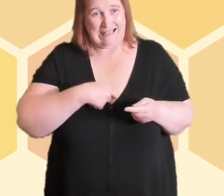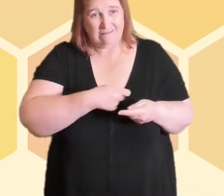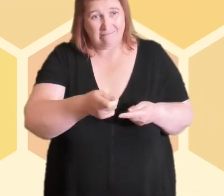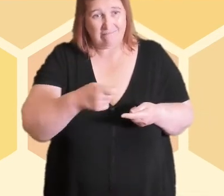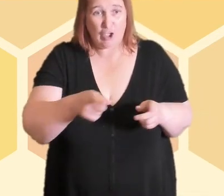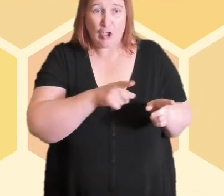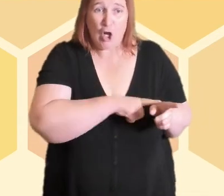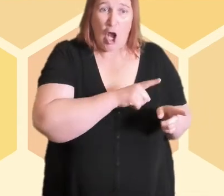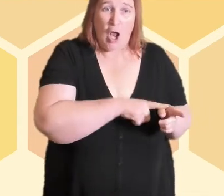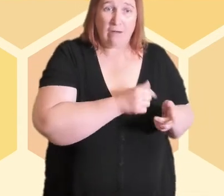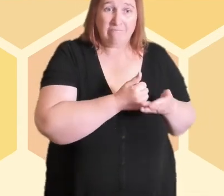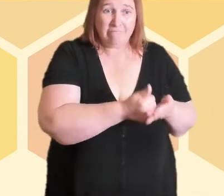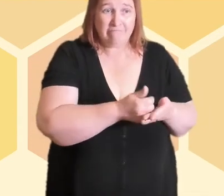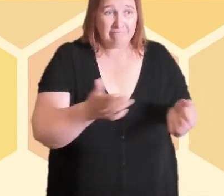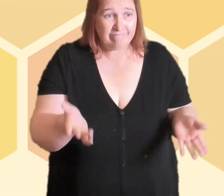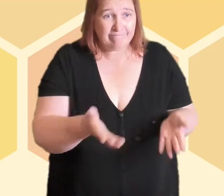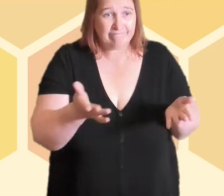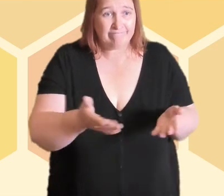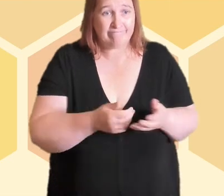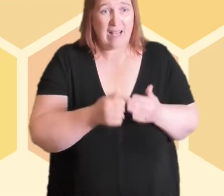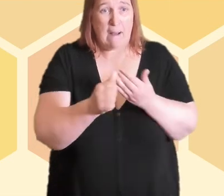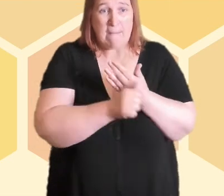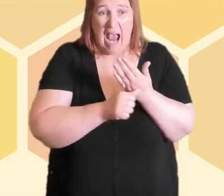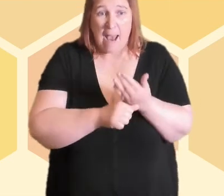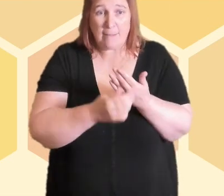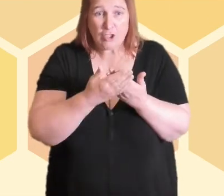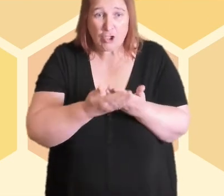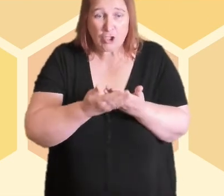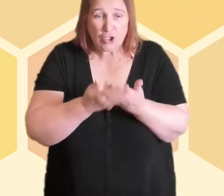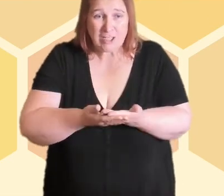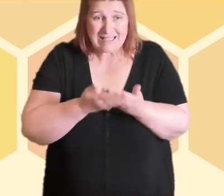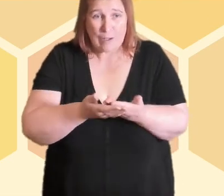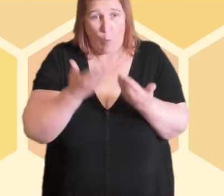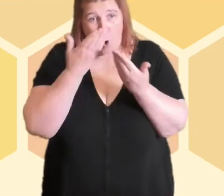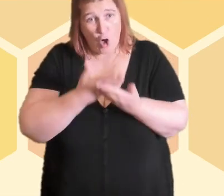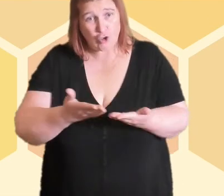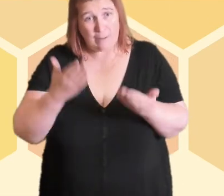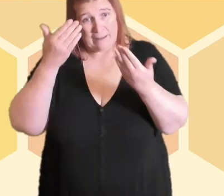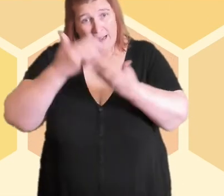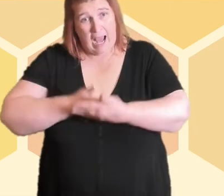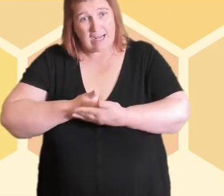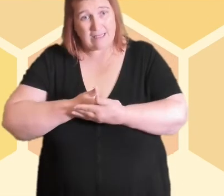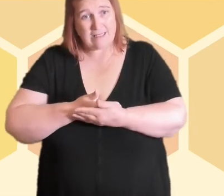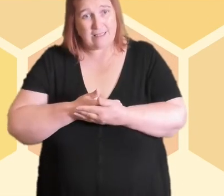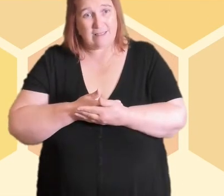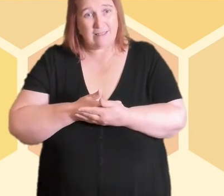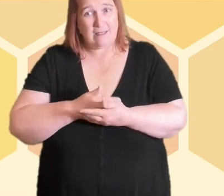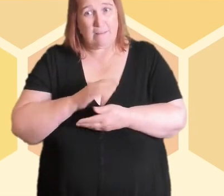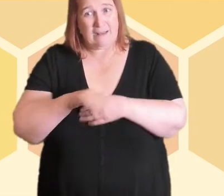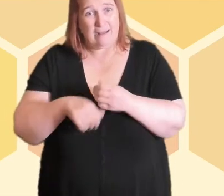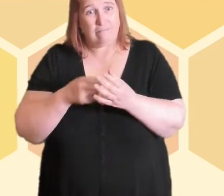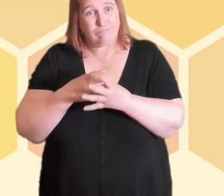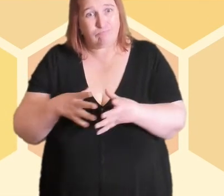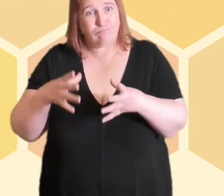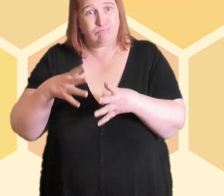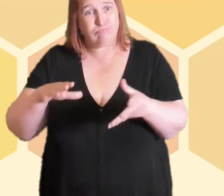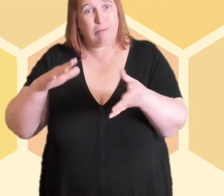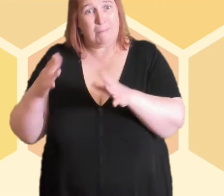adults groups with socials, Bible studies, and worship nights. Don't we want to baptize more young adults like in that